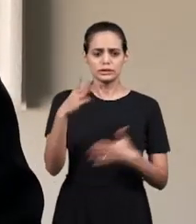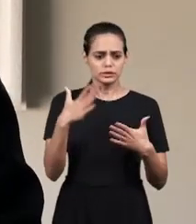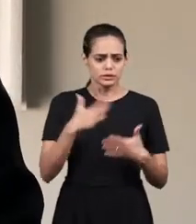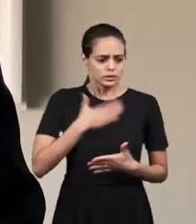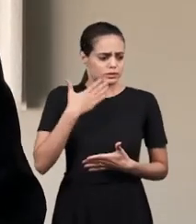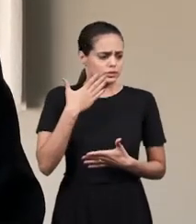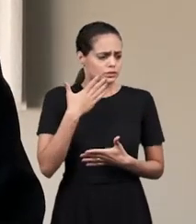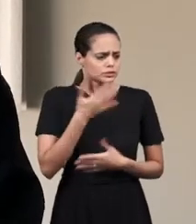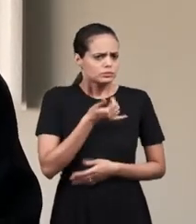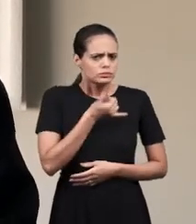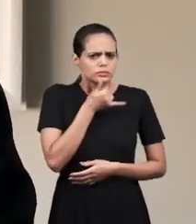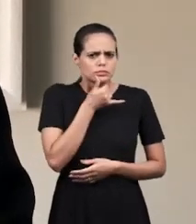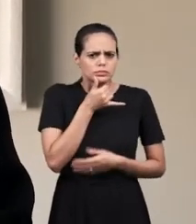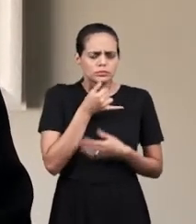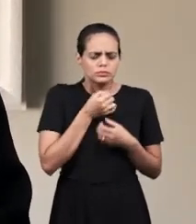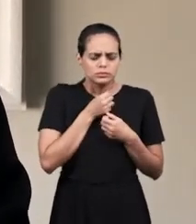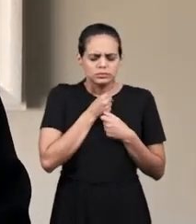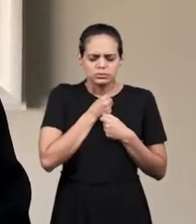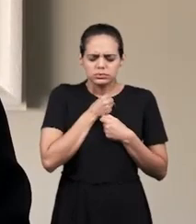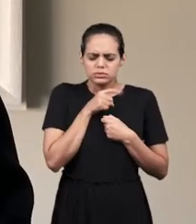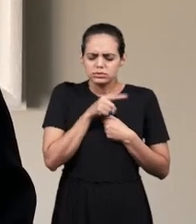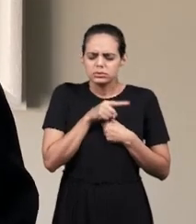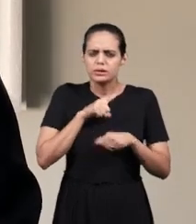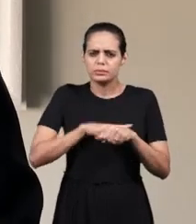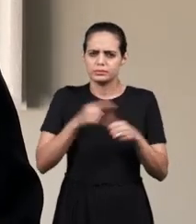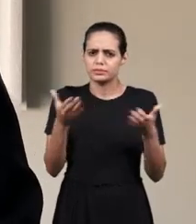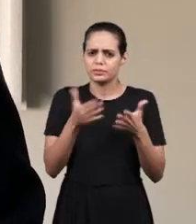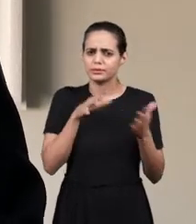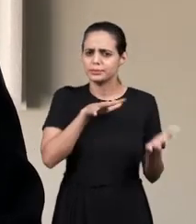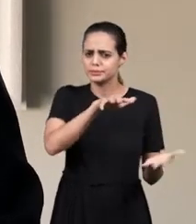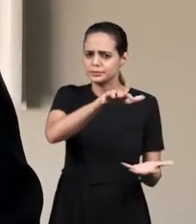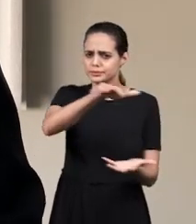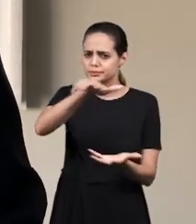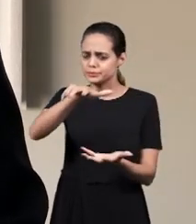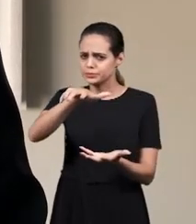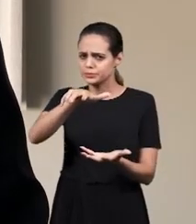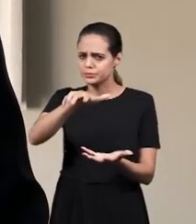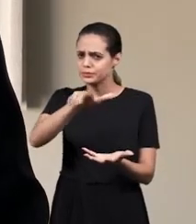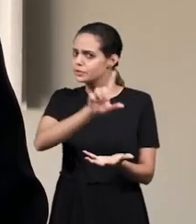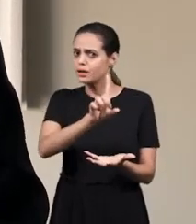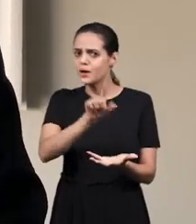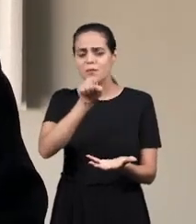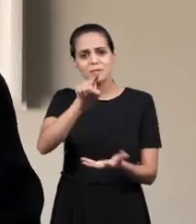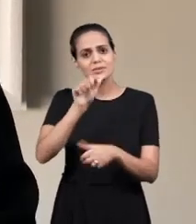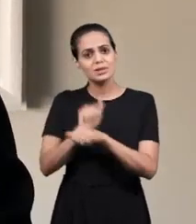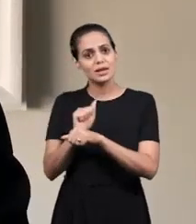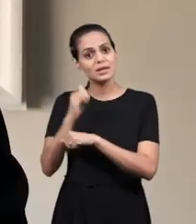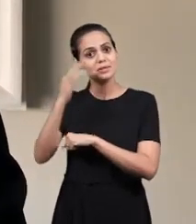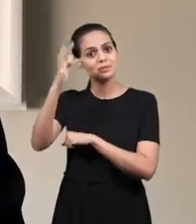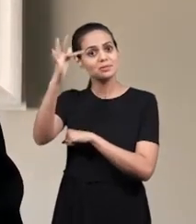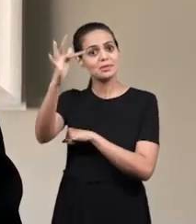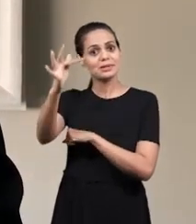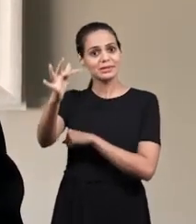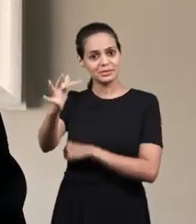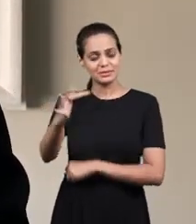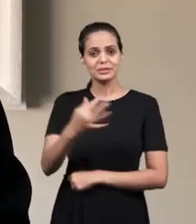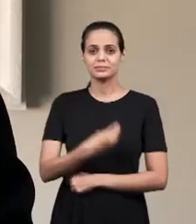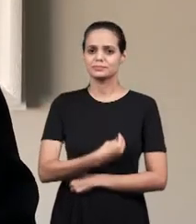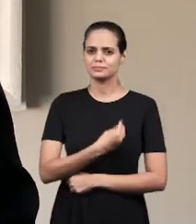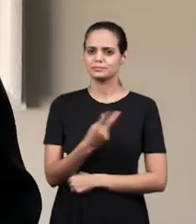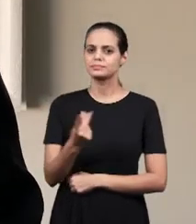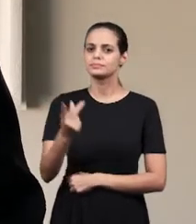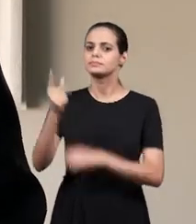scared or anguished with the happenings of today. He wants you to have the hope of eternal life with him. Because